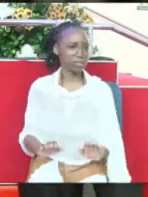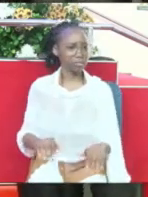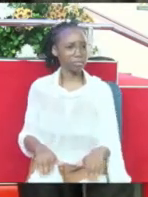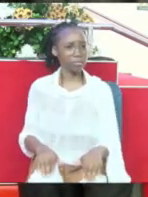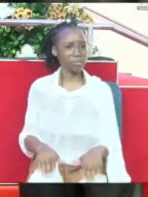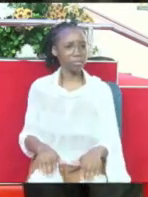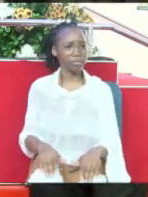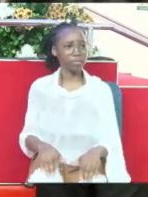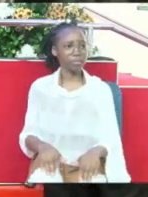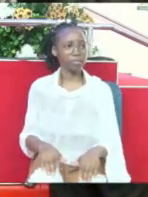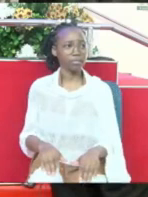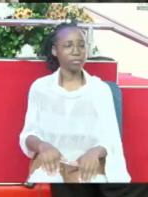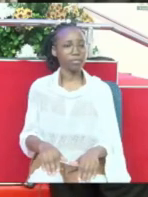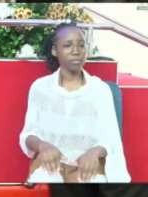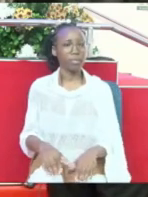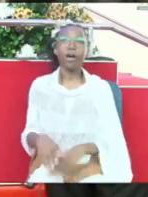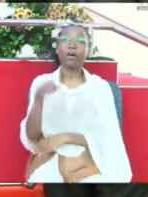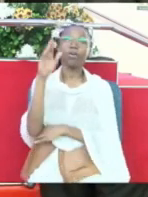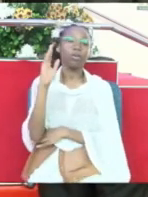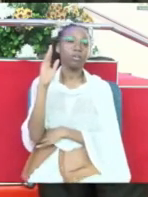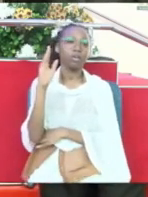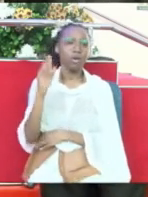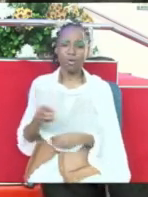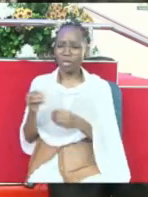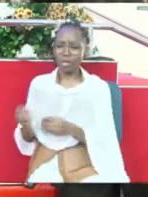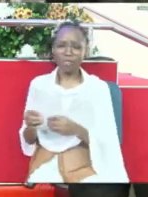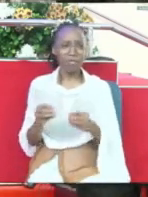Sea. The God who provided meat for the